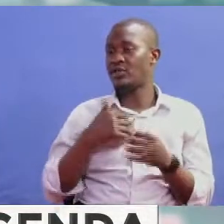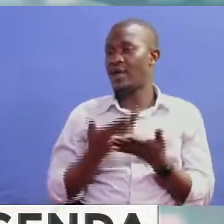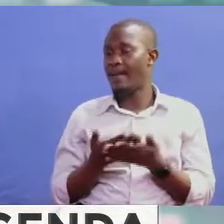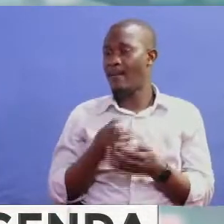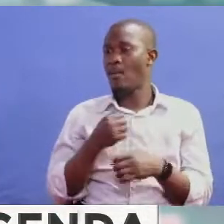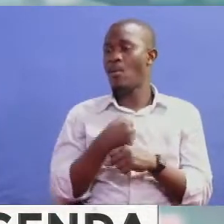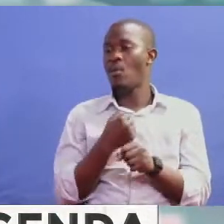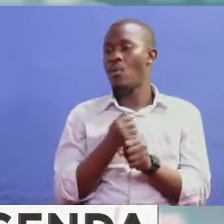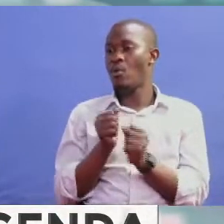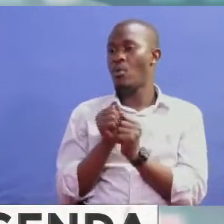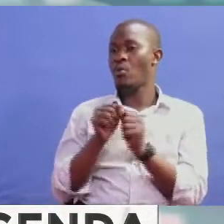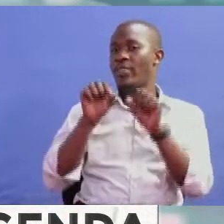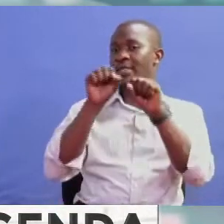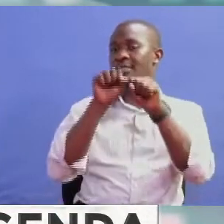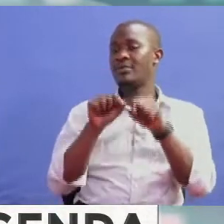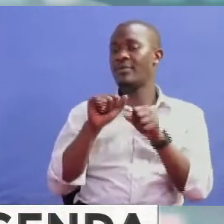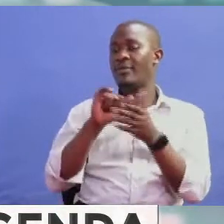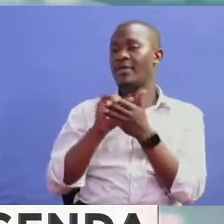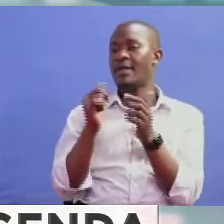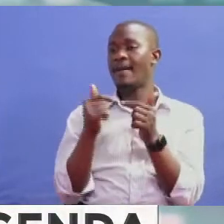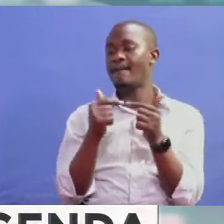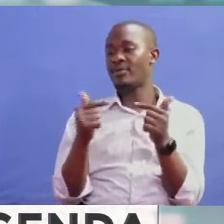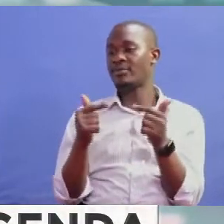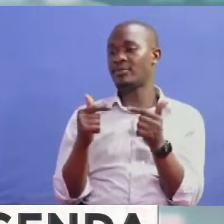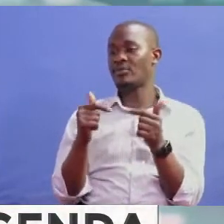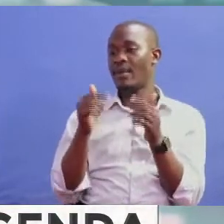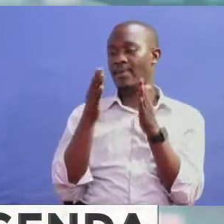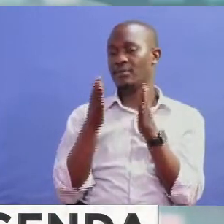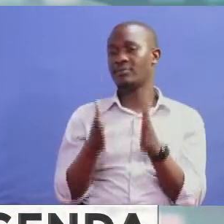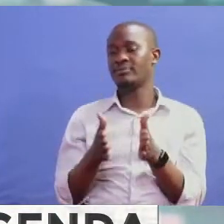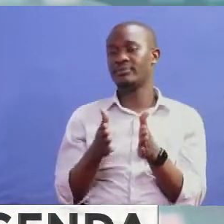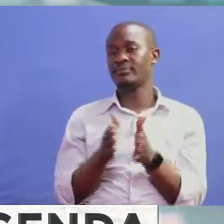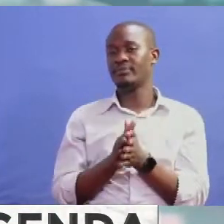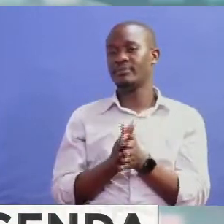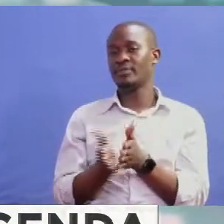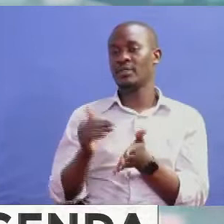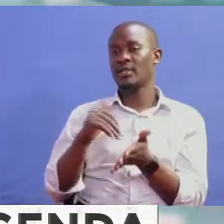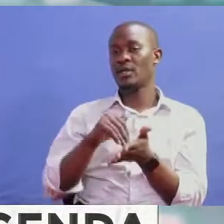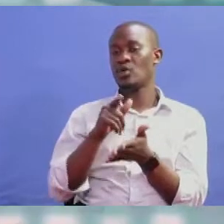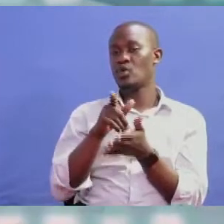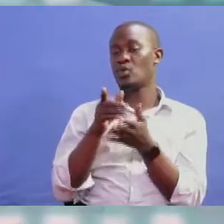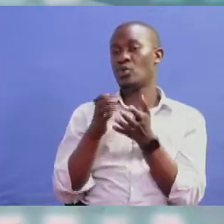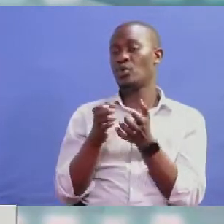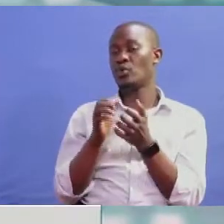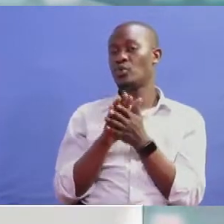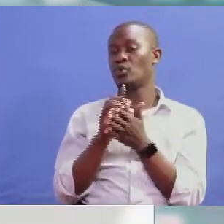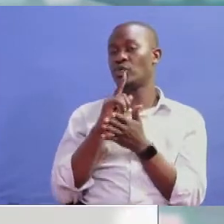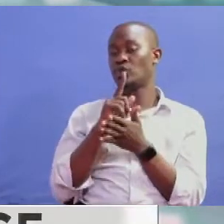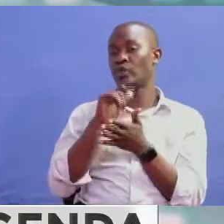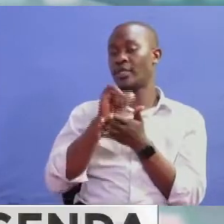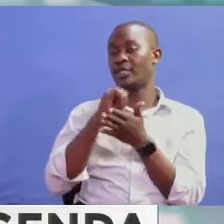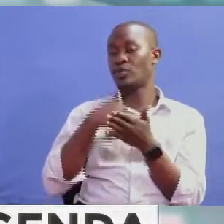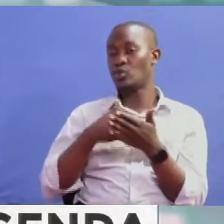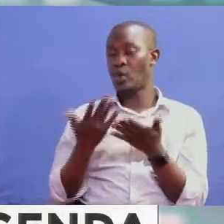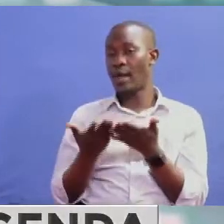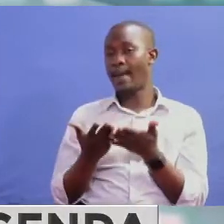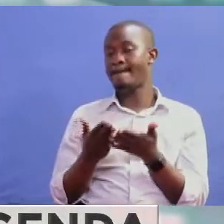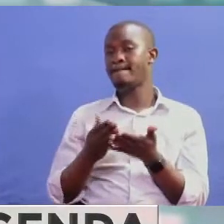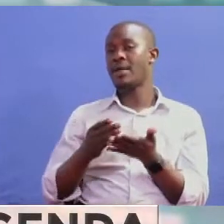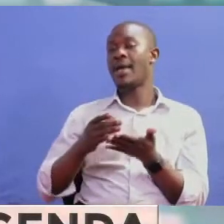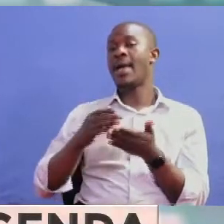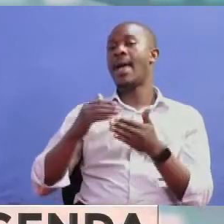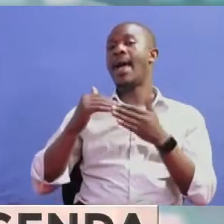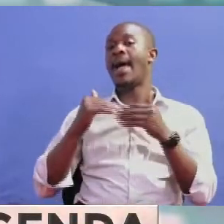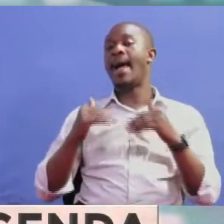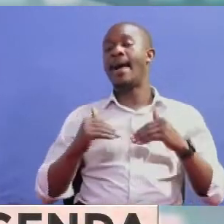dealing with a system as opposed to a person. Again, you need to make sure that you are updated